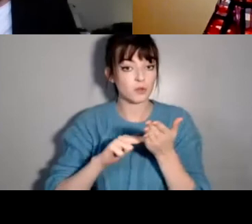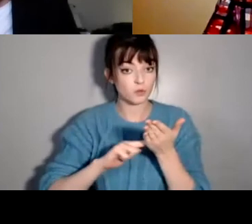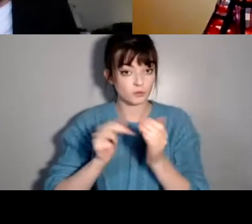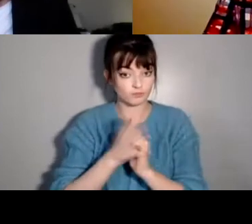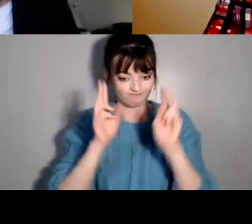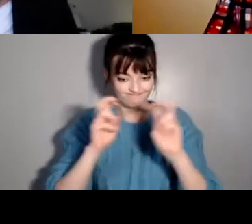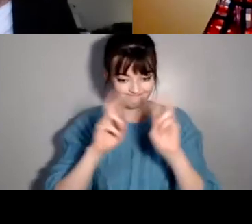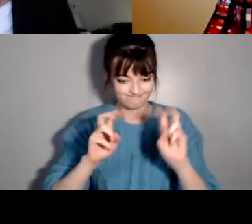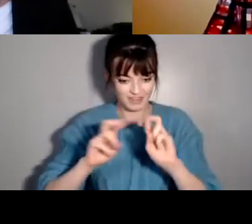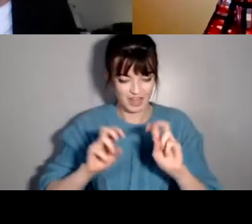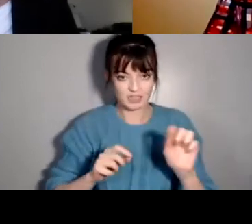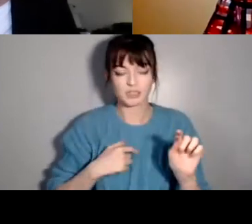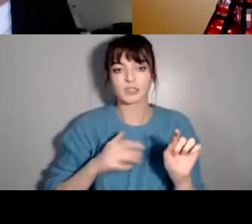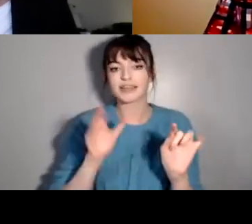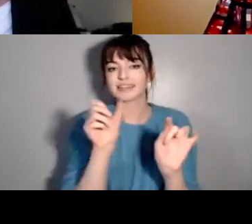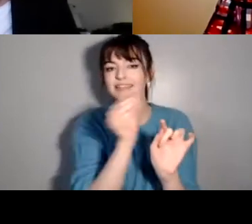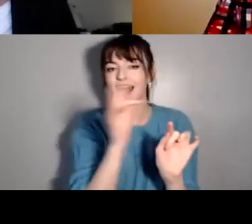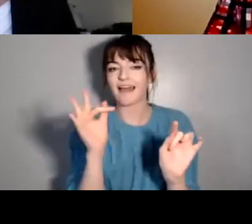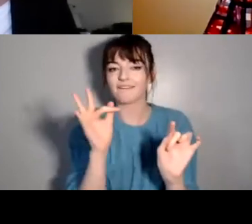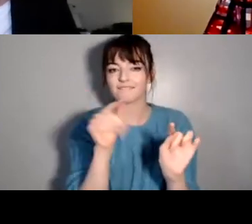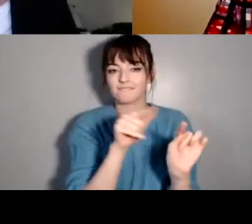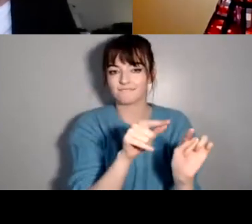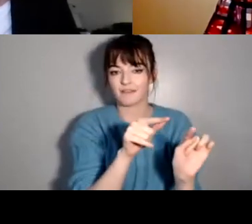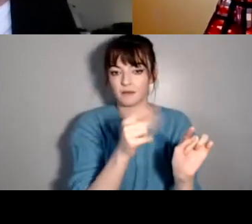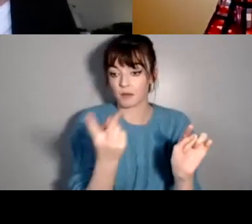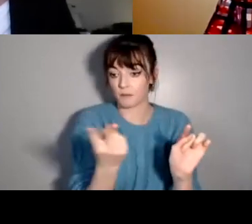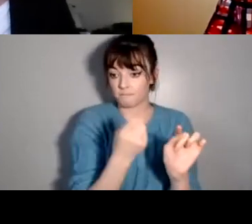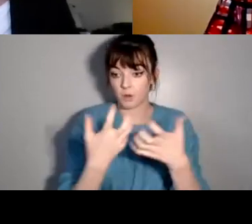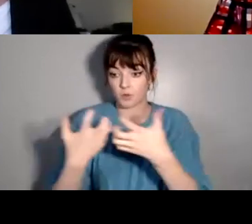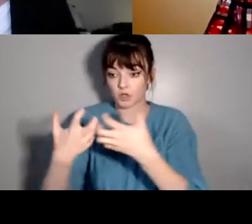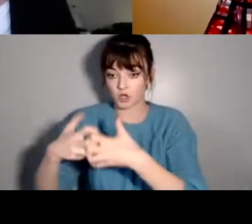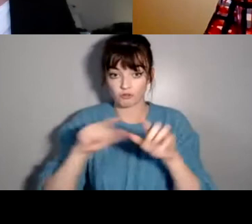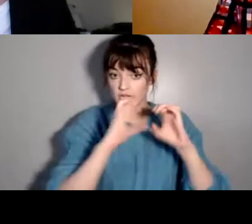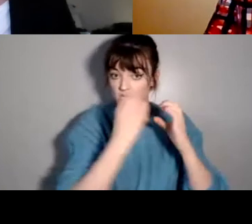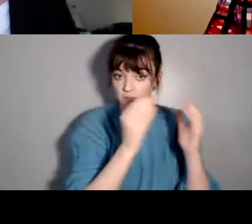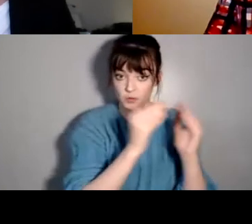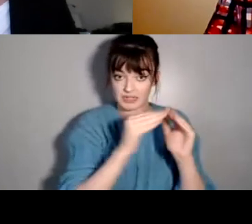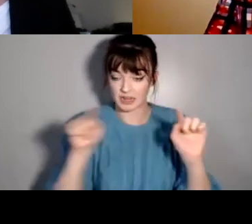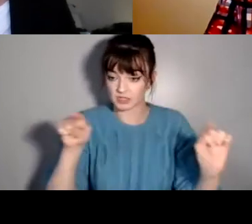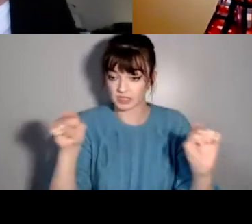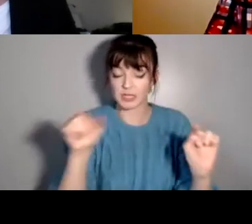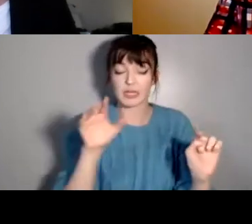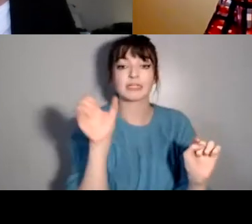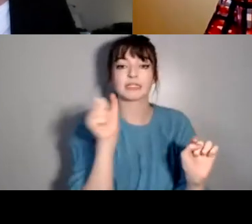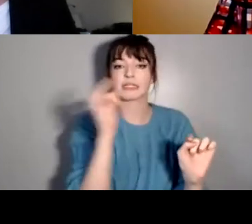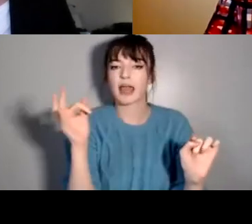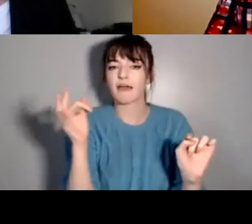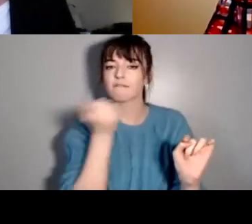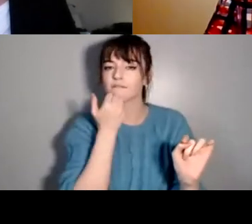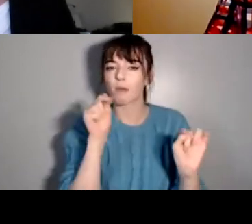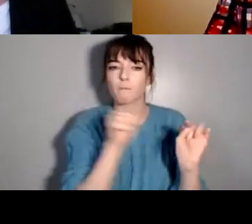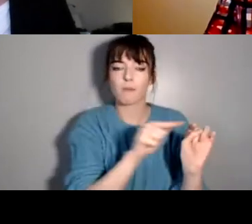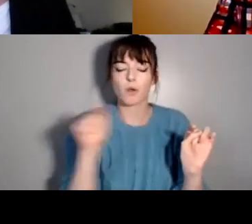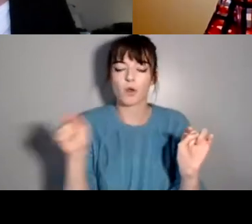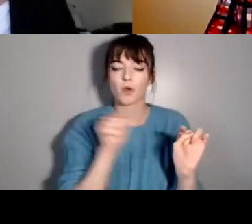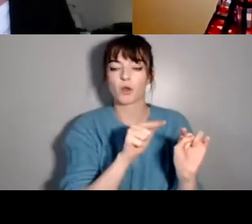is that the staffing levels in both congregated settings and community housing are to some degree reflective of some of